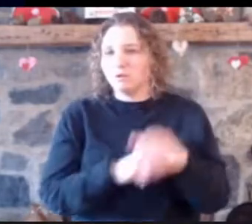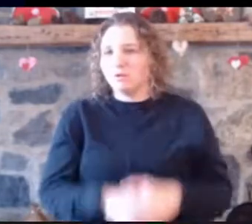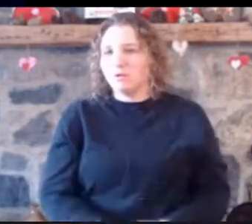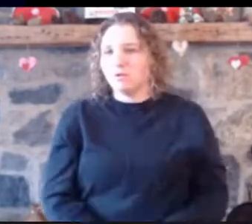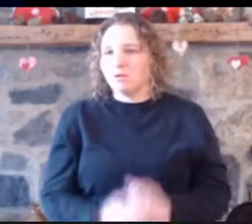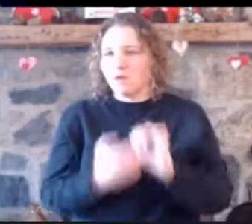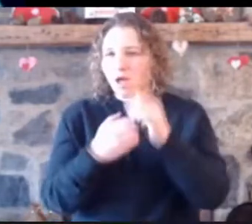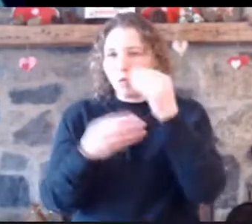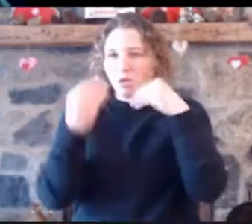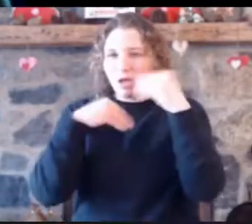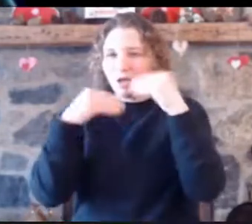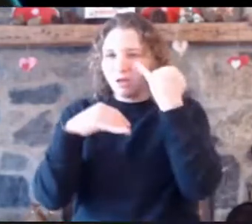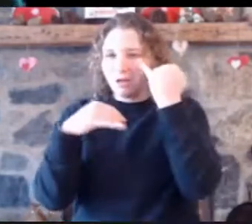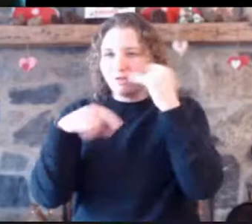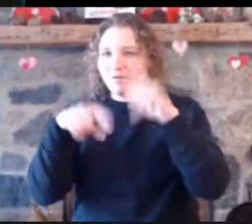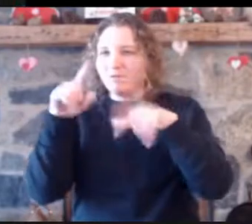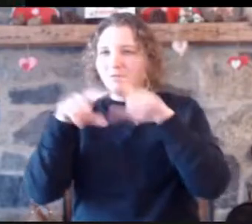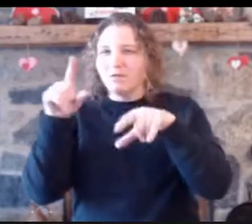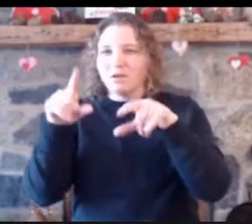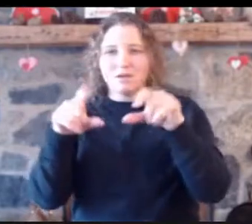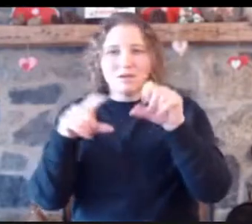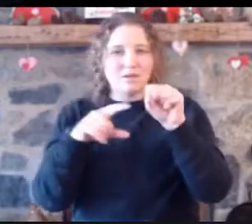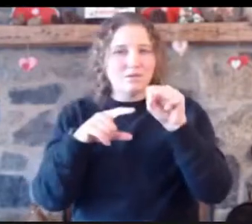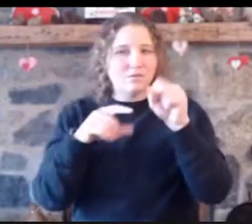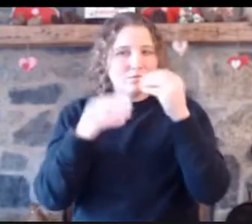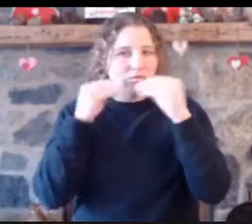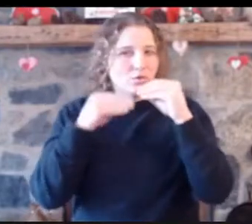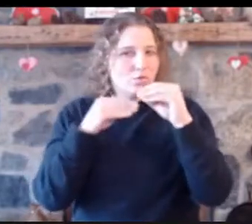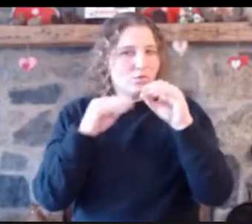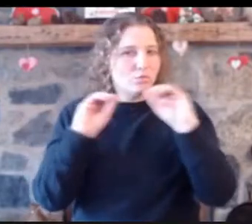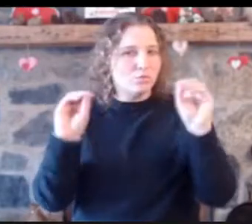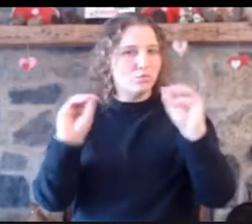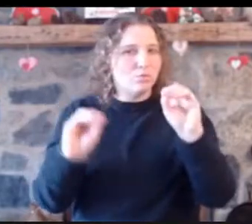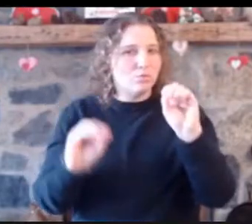How well do you eat when you don't have sonar?